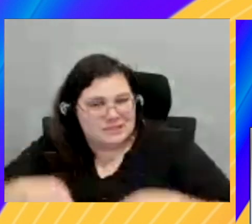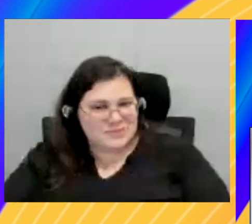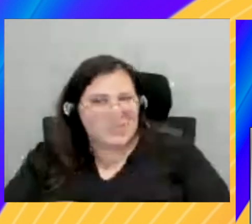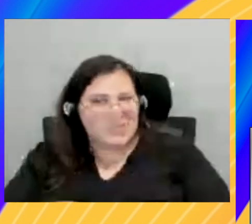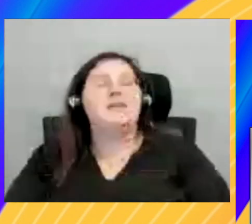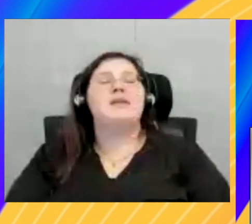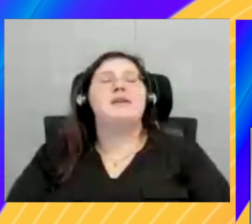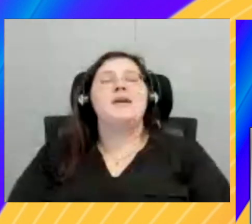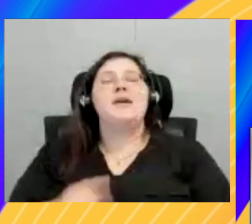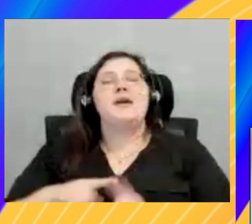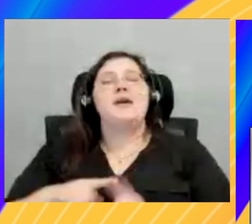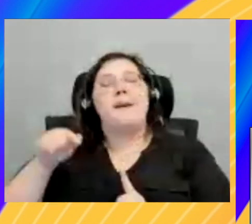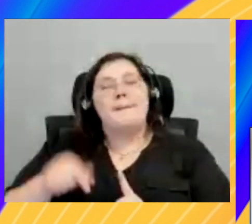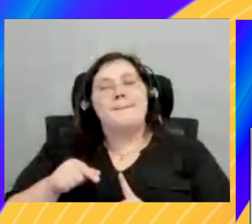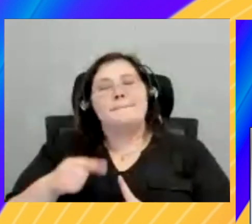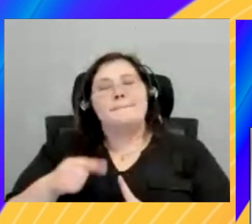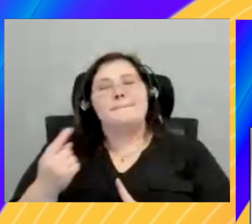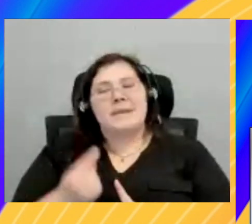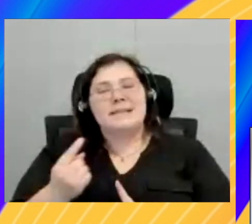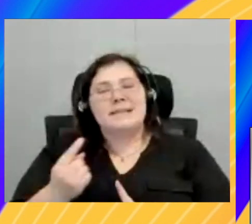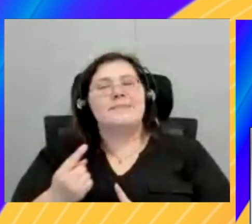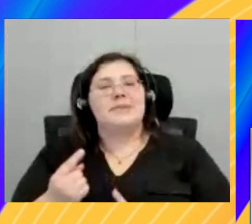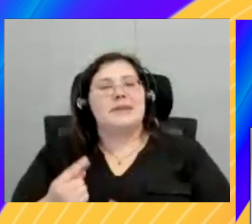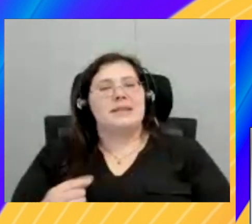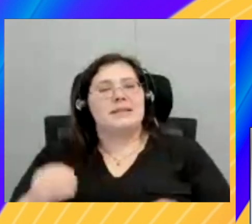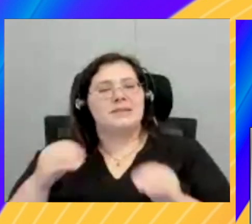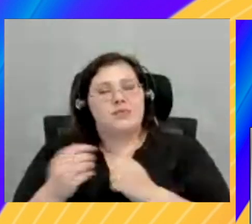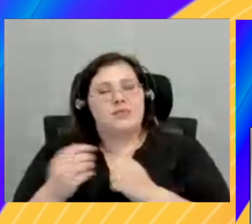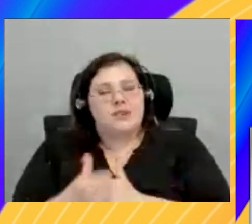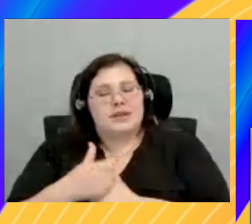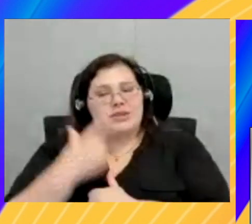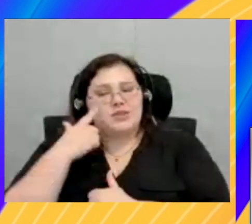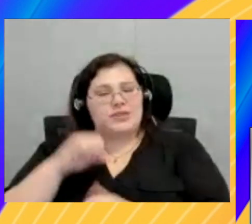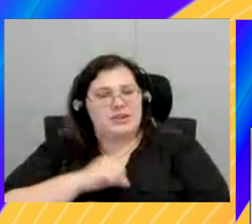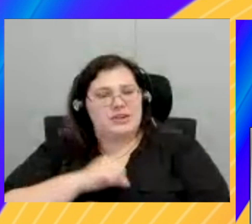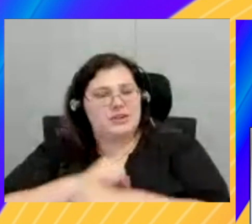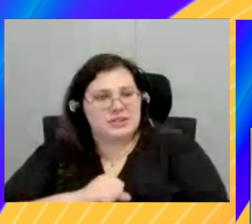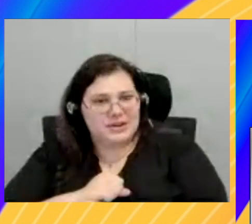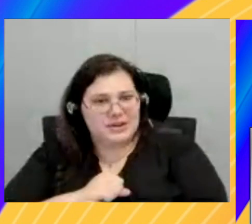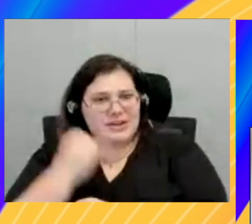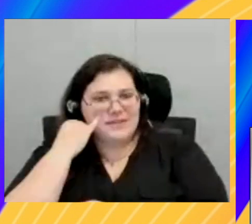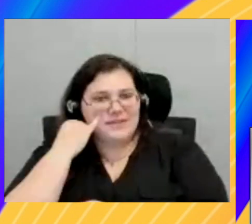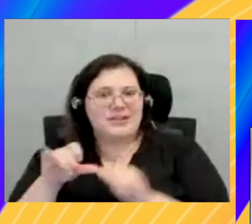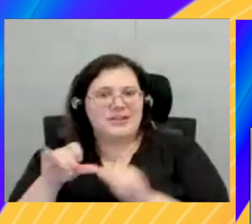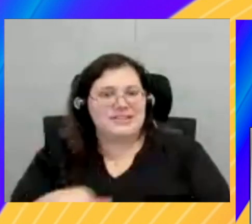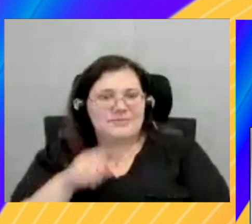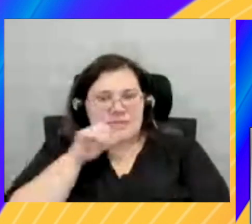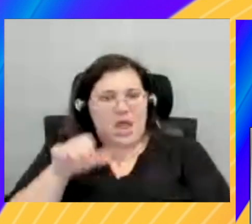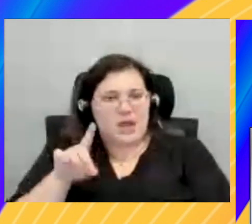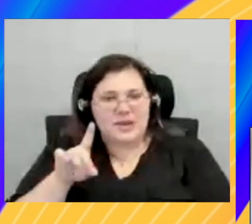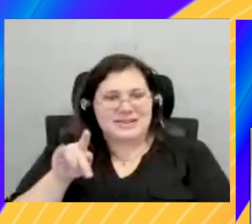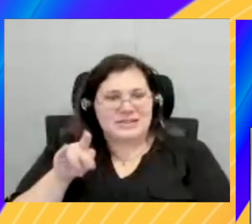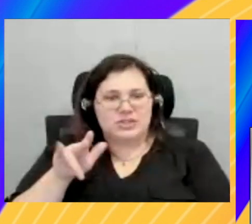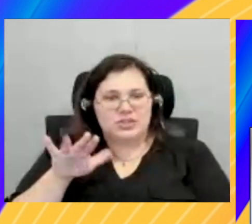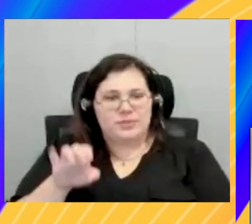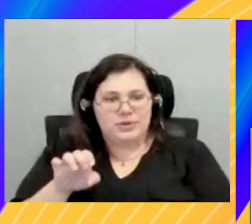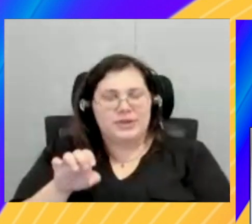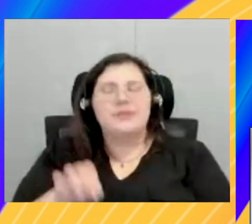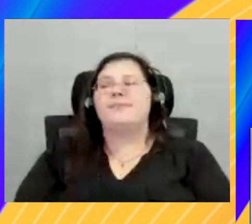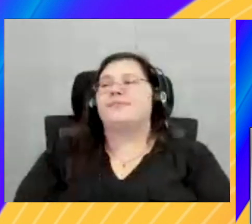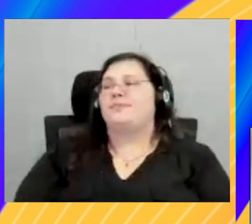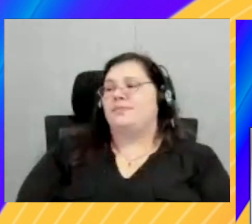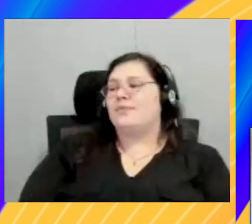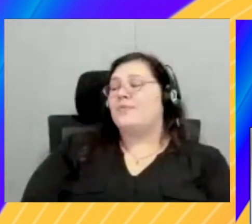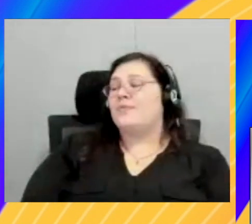at risk to security because your system is so distributed. Yeah. One of my favorite adages is right tool for the right